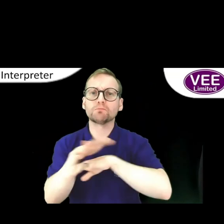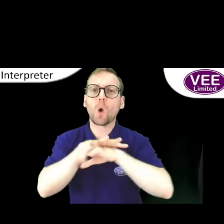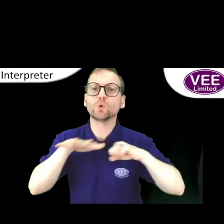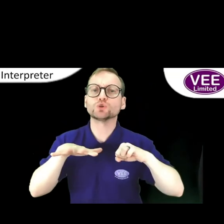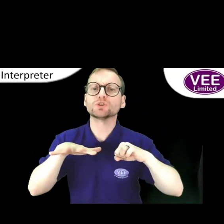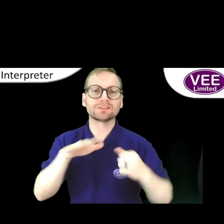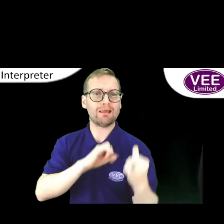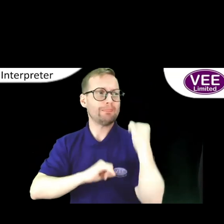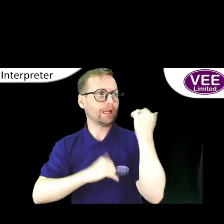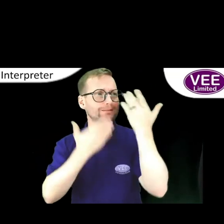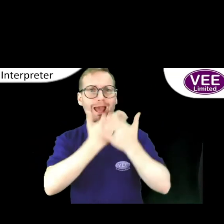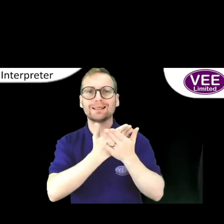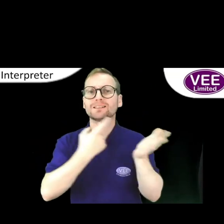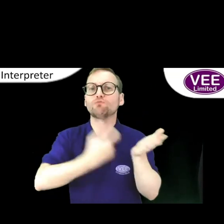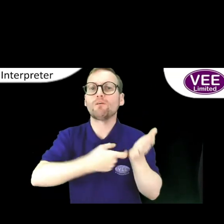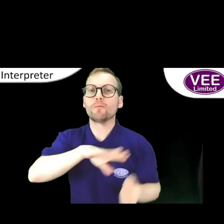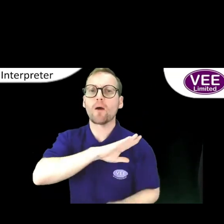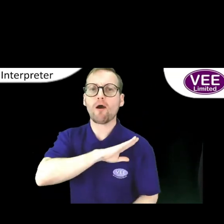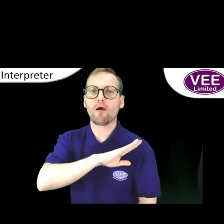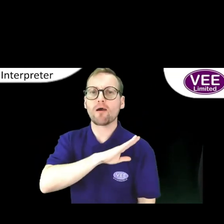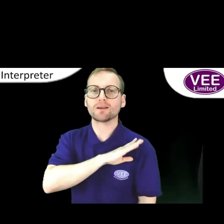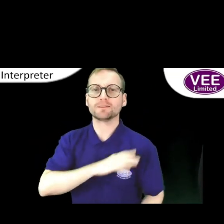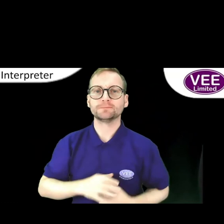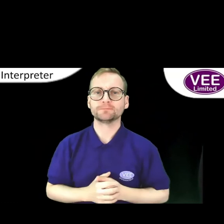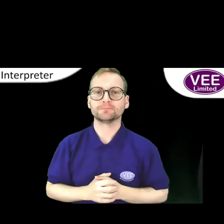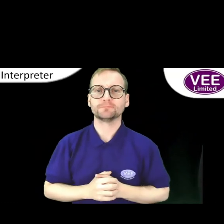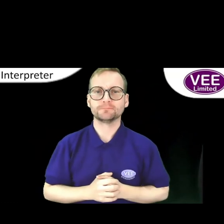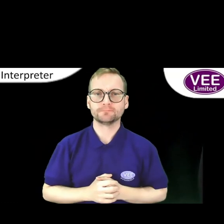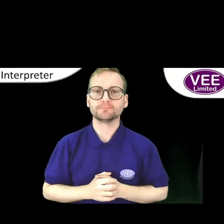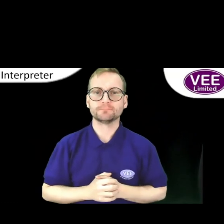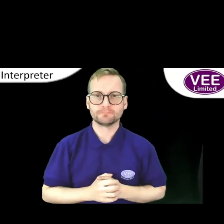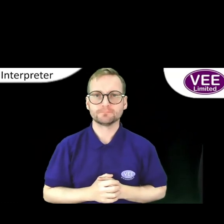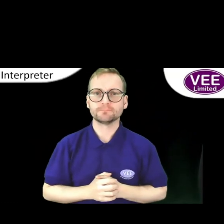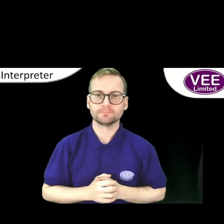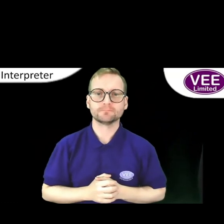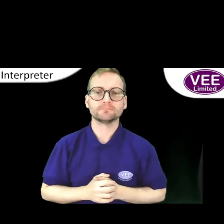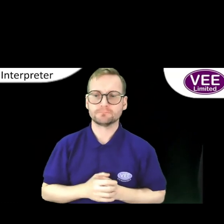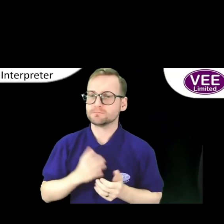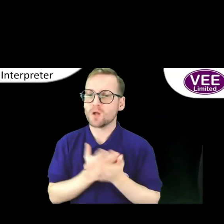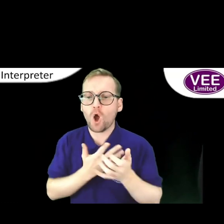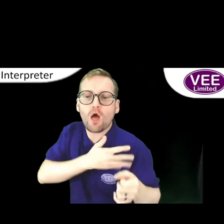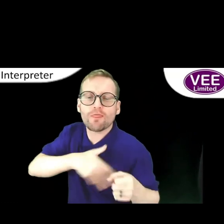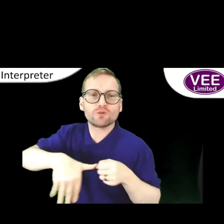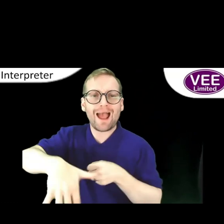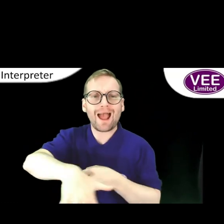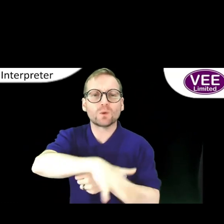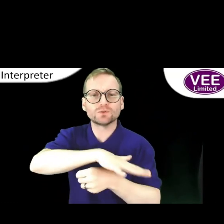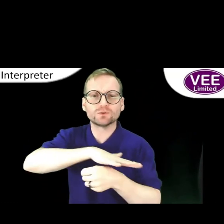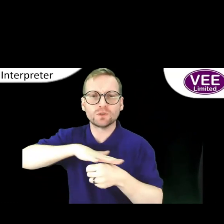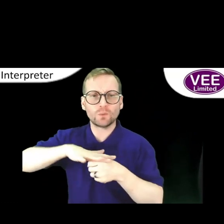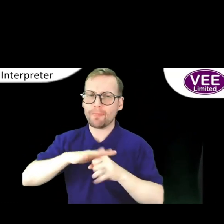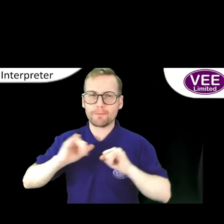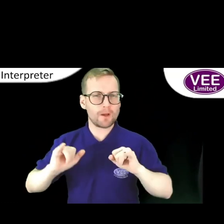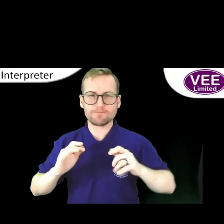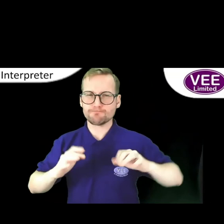bold that night in Rufford Park. the ground with a mortal wound,